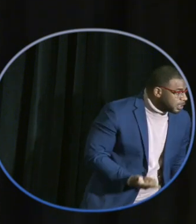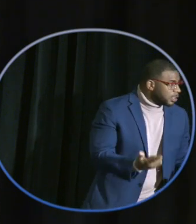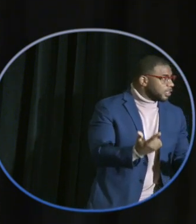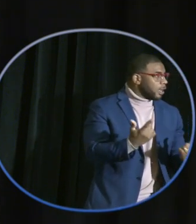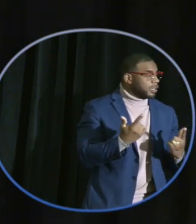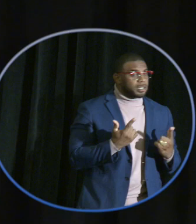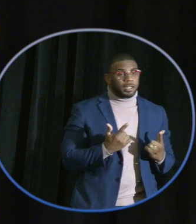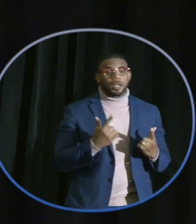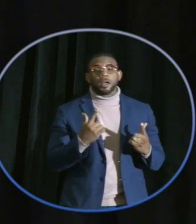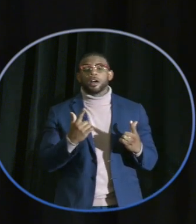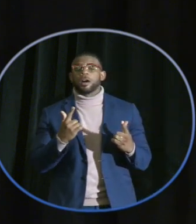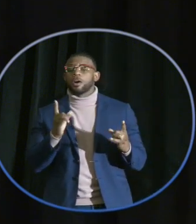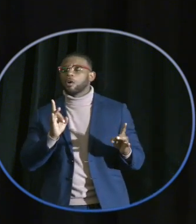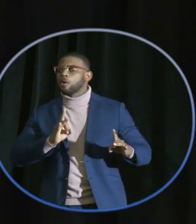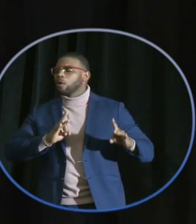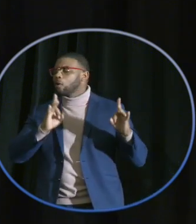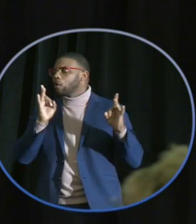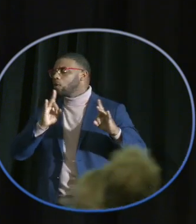traveling